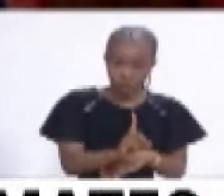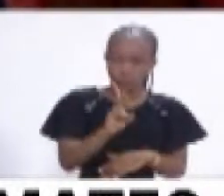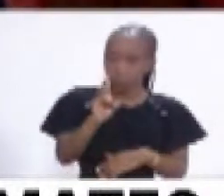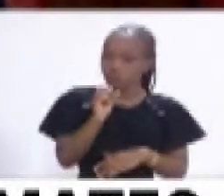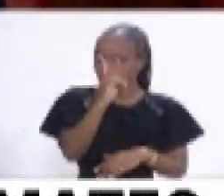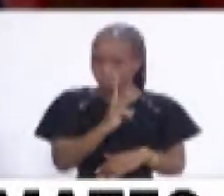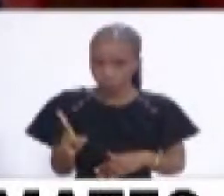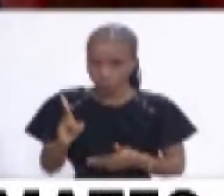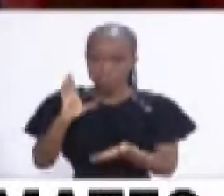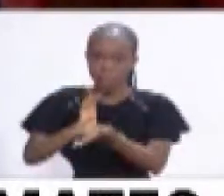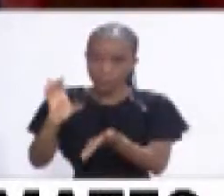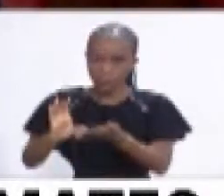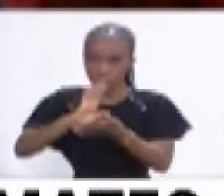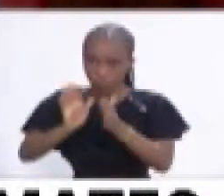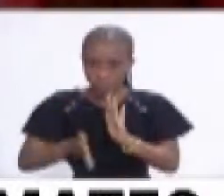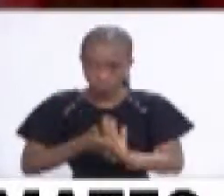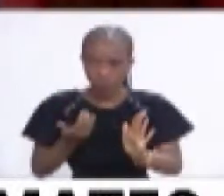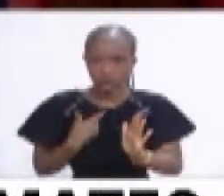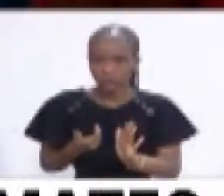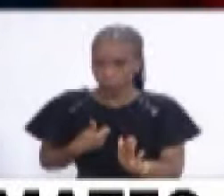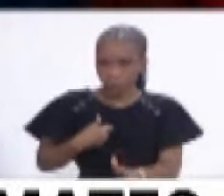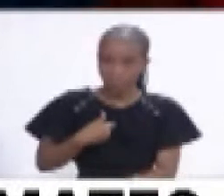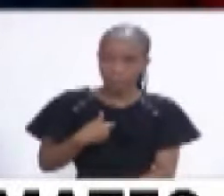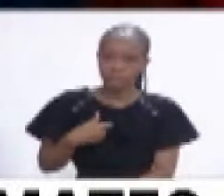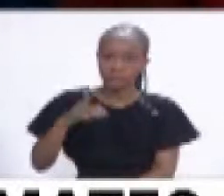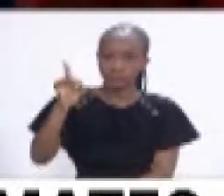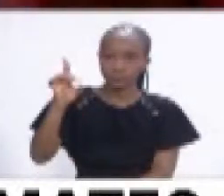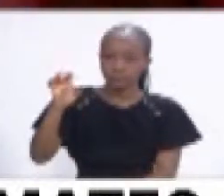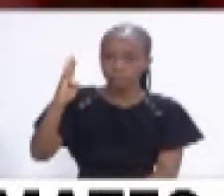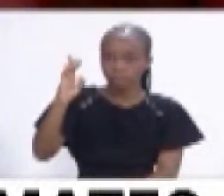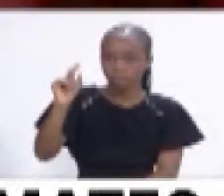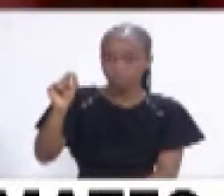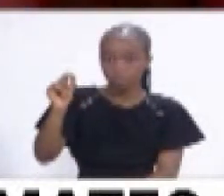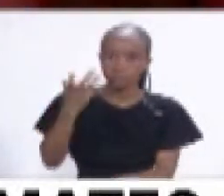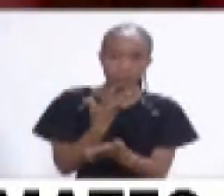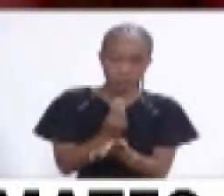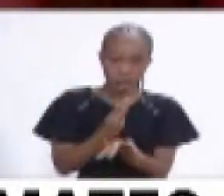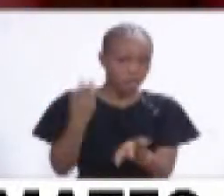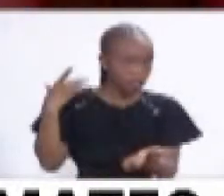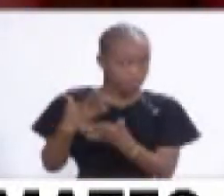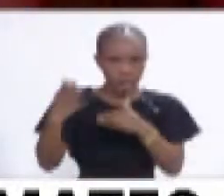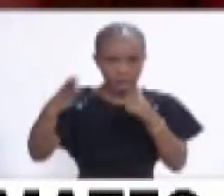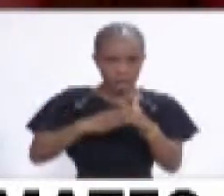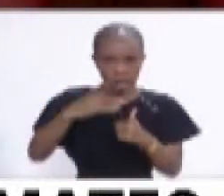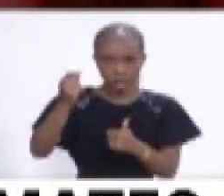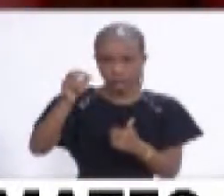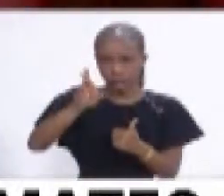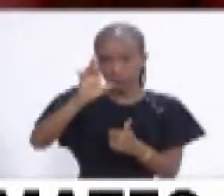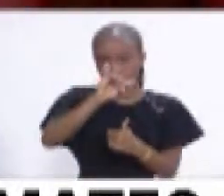2021-2022 budget without raising the debt ceiling to 9 trillion. And I want this House to listen